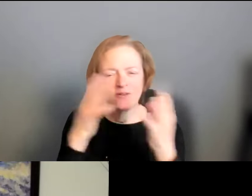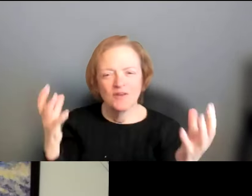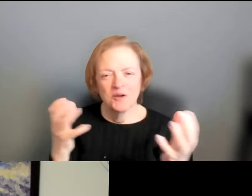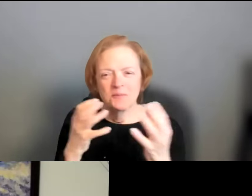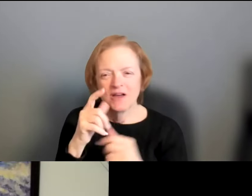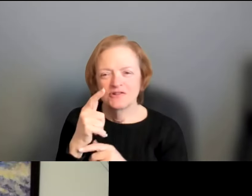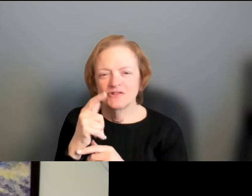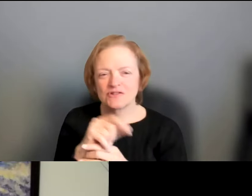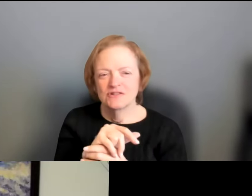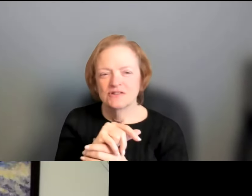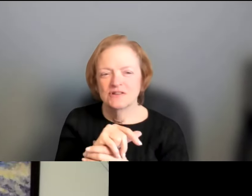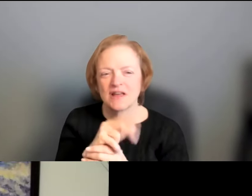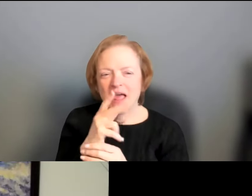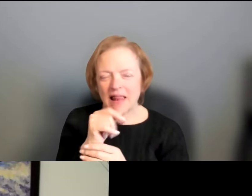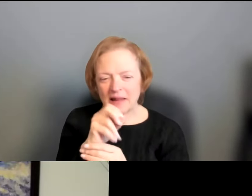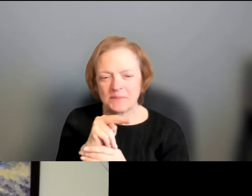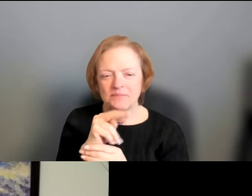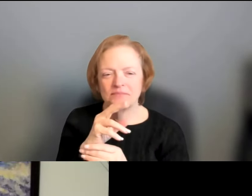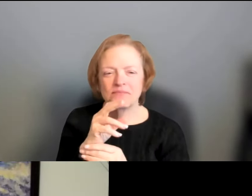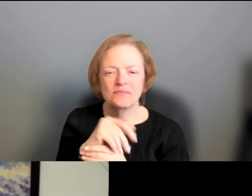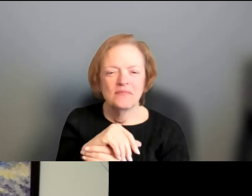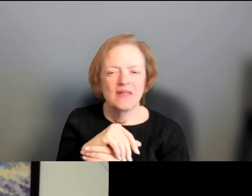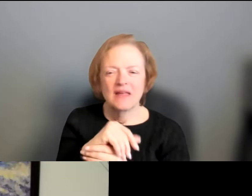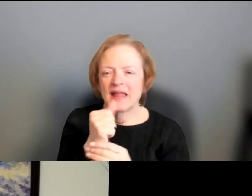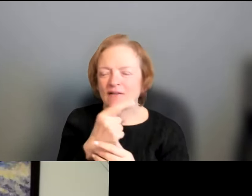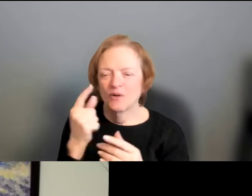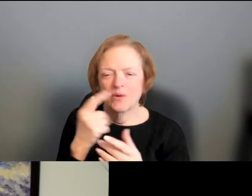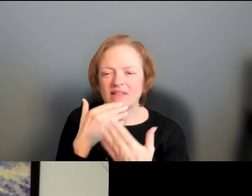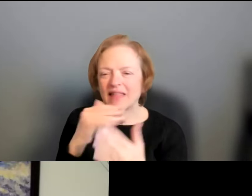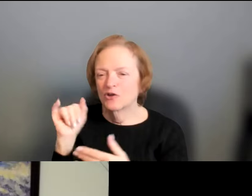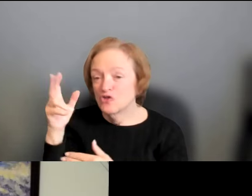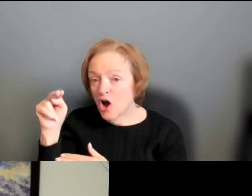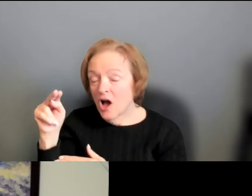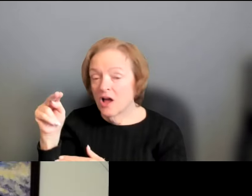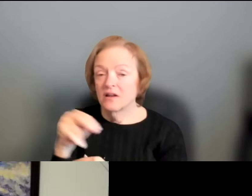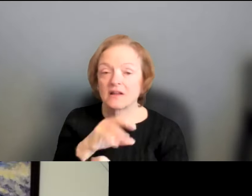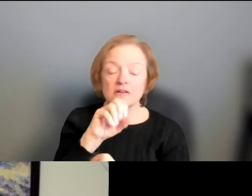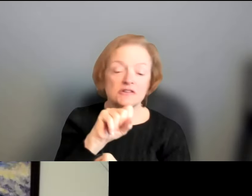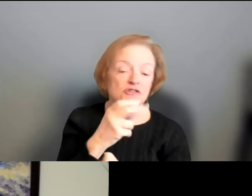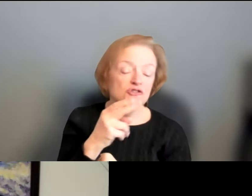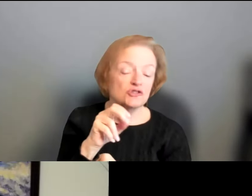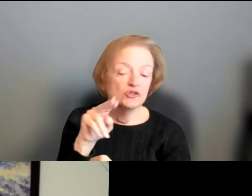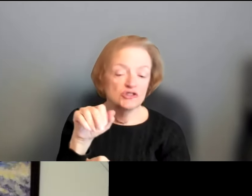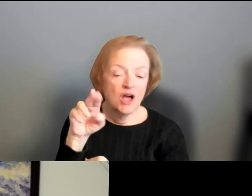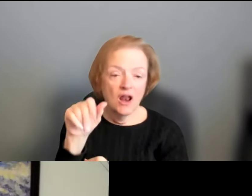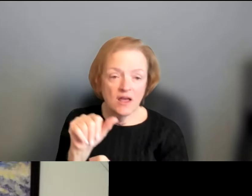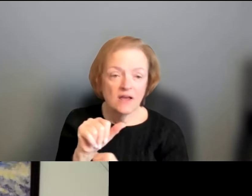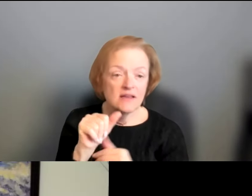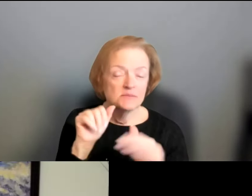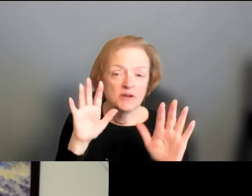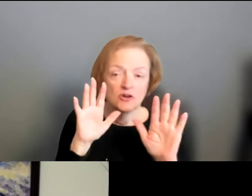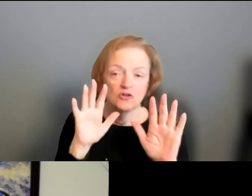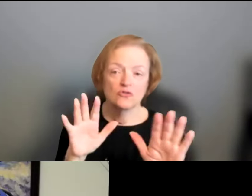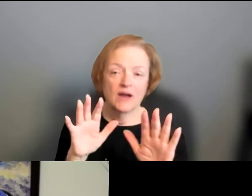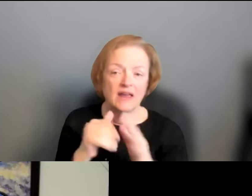and Steph. And thank you, everybody. Thank you, John and Shoshana. This has been a great episode. I wish it was